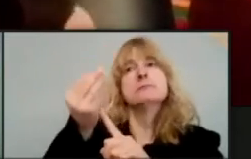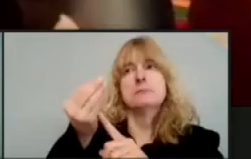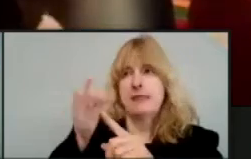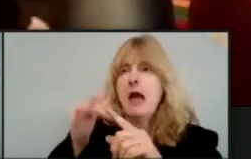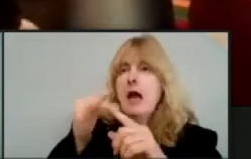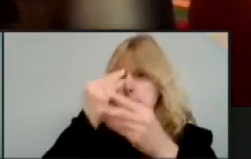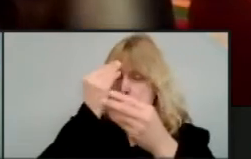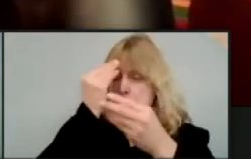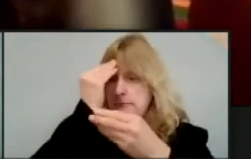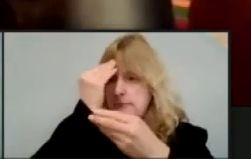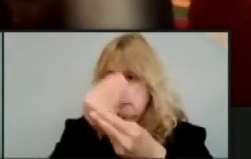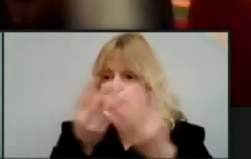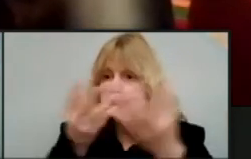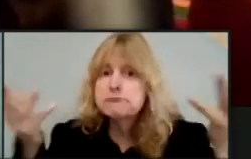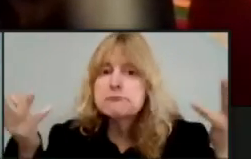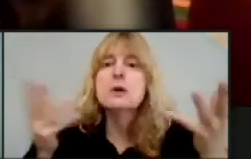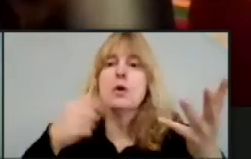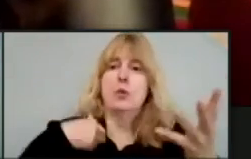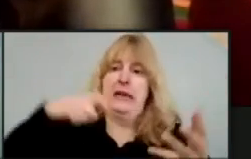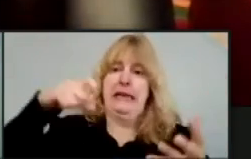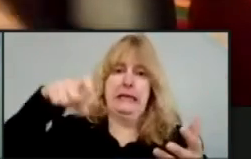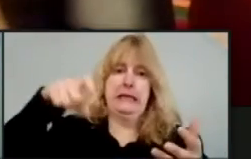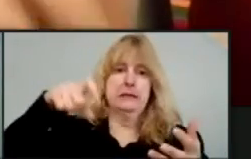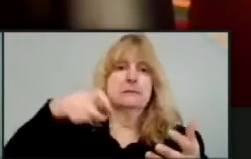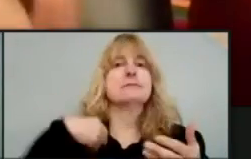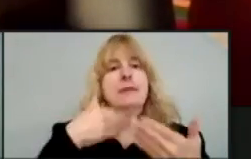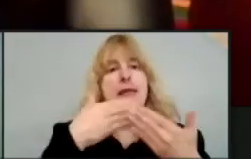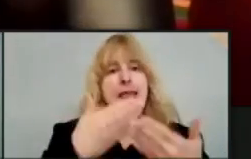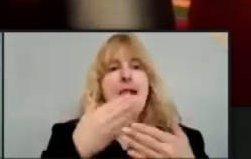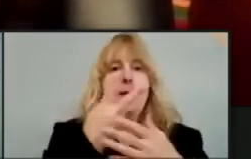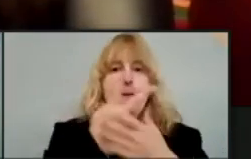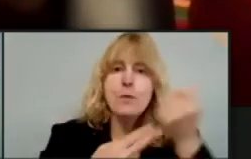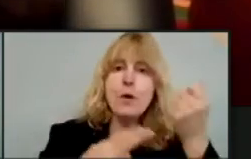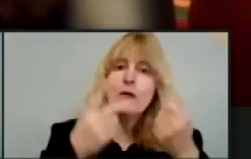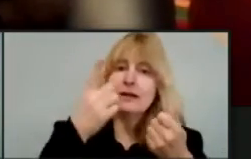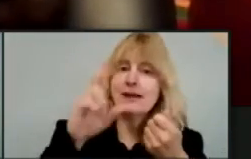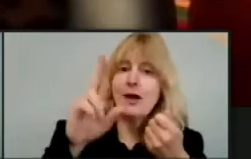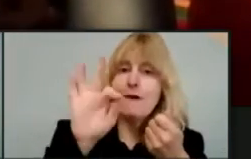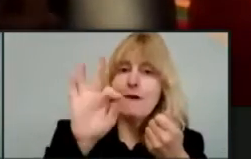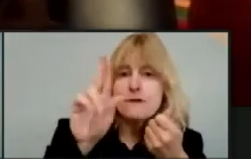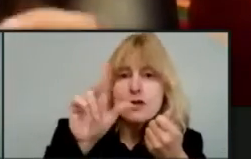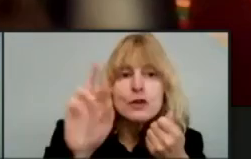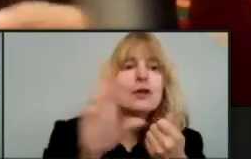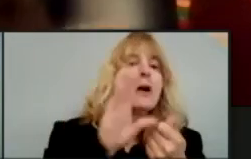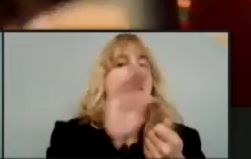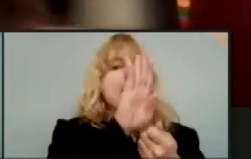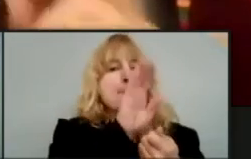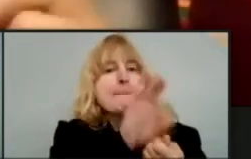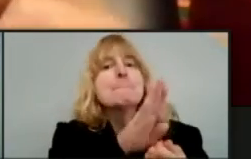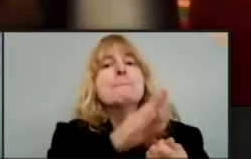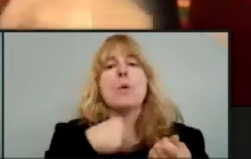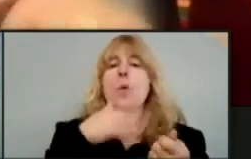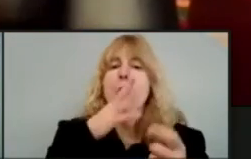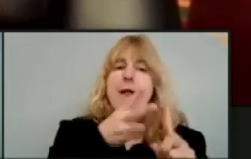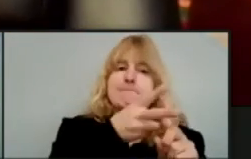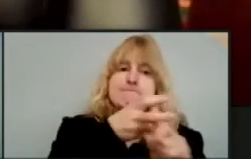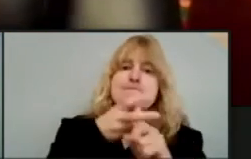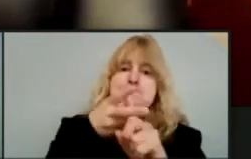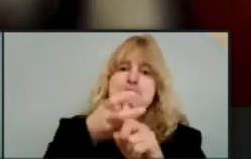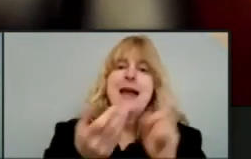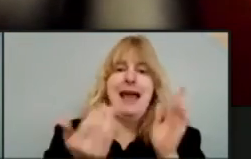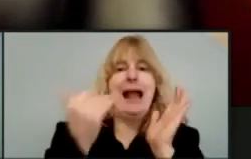want to thank both Bob and Dr. Fuller. We're going to pull you back in with us as we move forward, because this can't just be